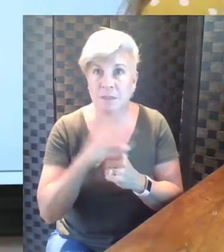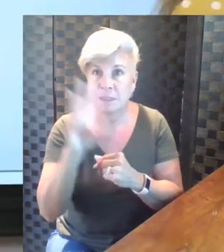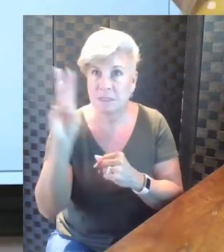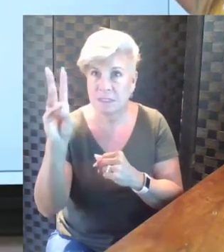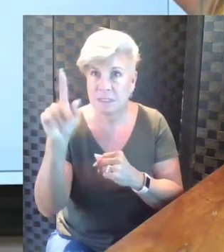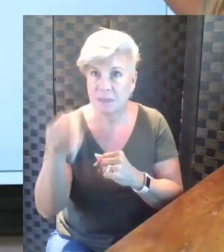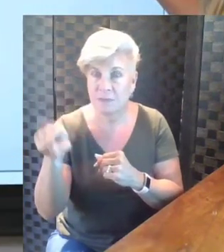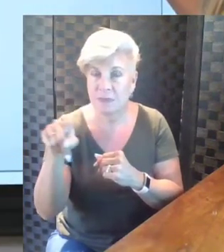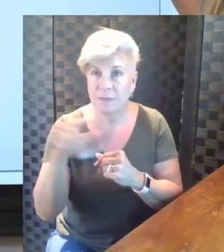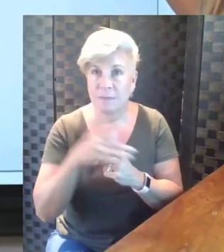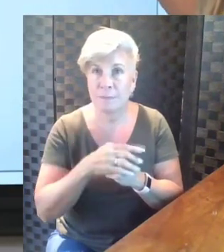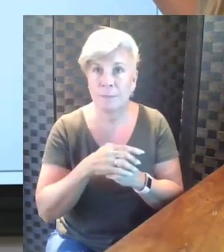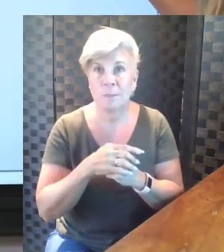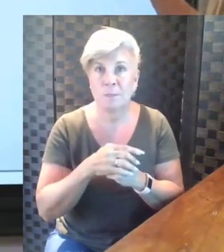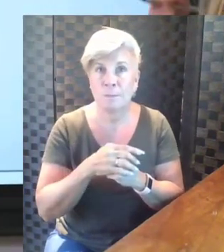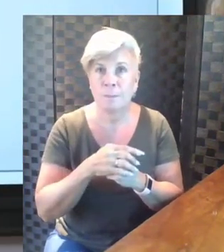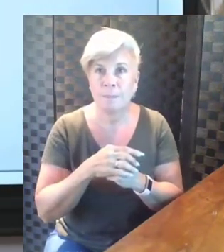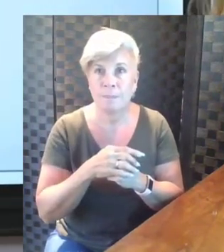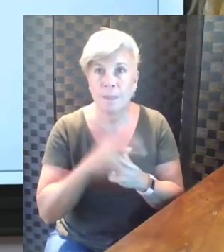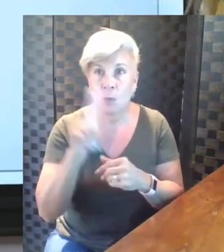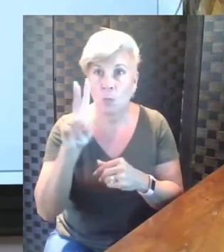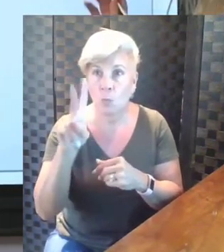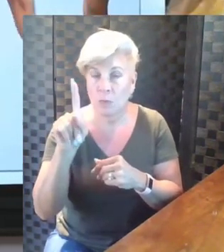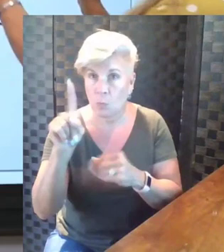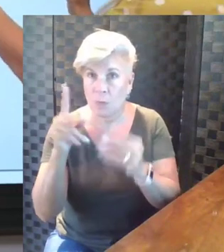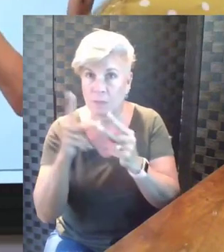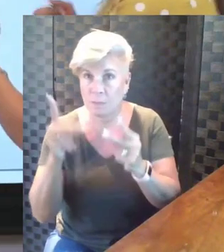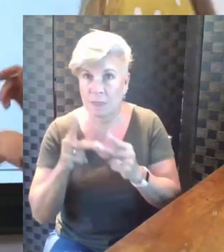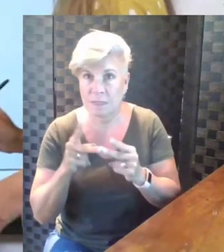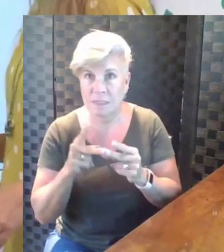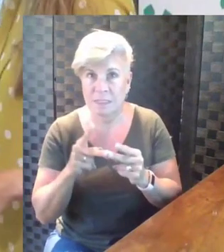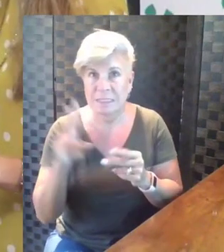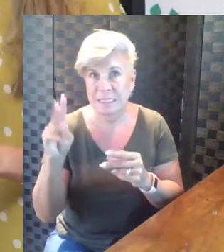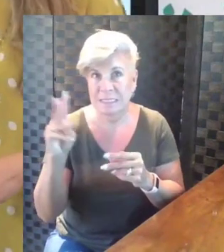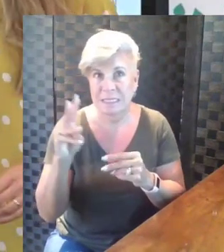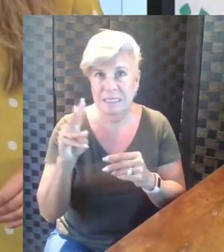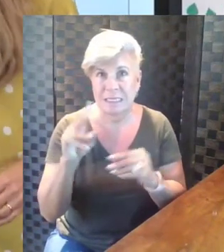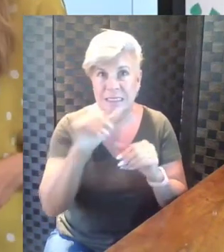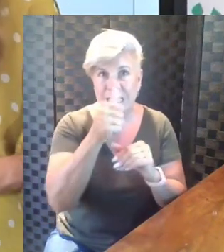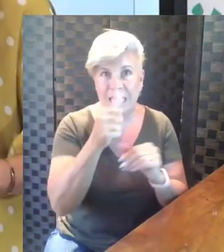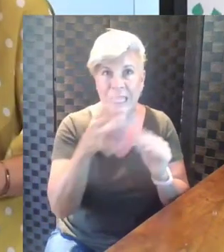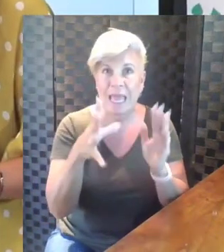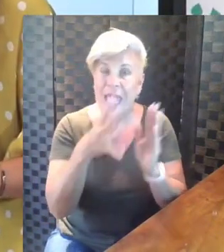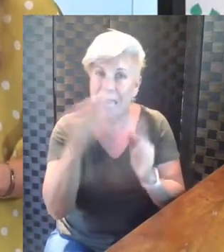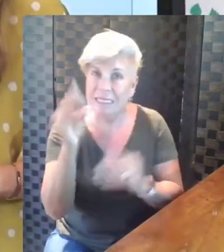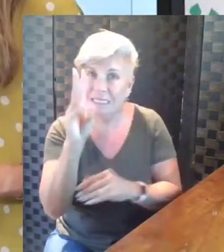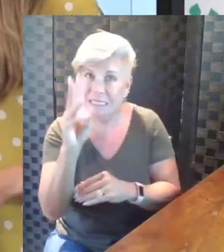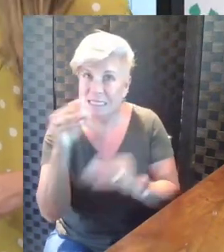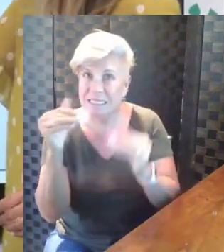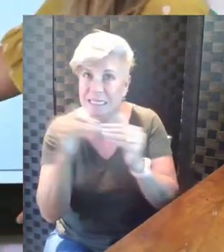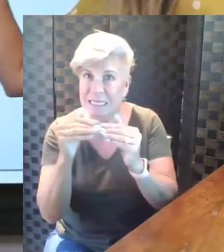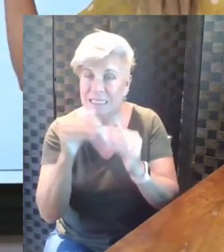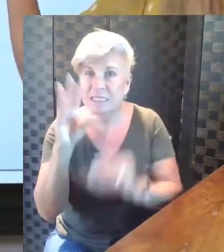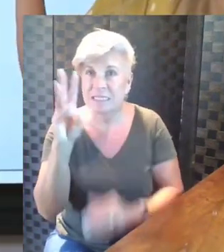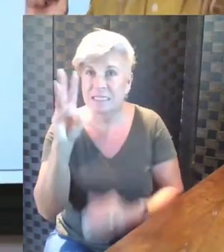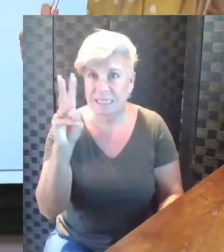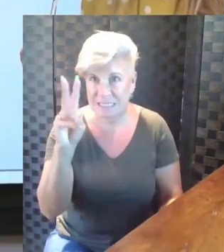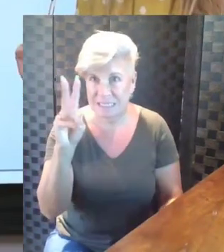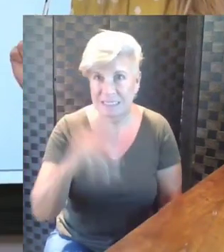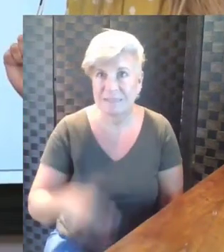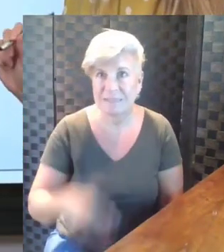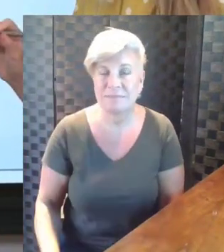I put my 6 over here in the 1s place. And it's 16. 10 and 6